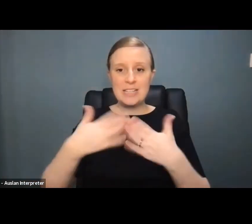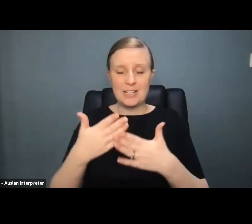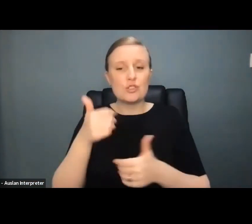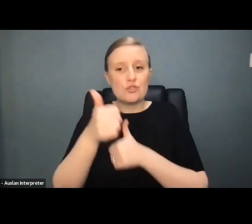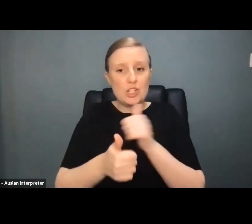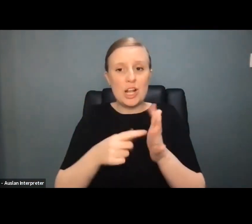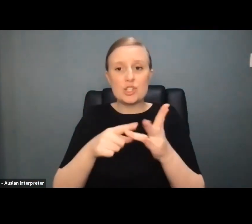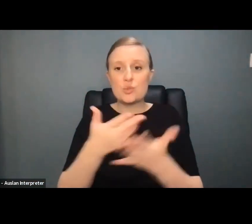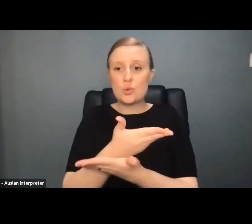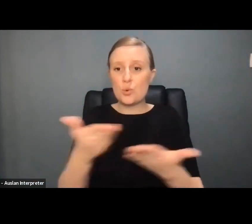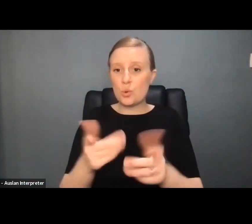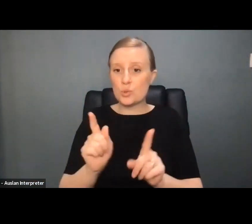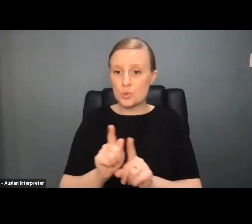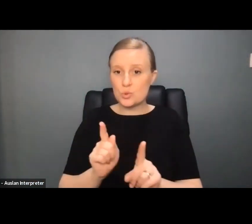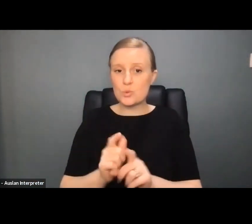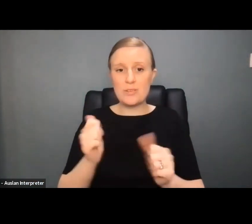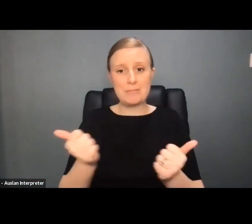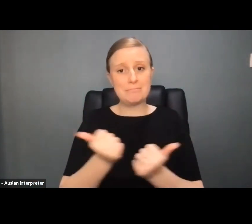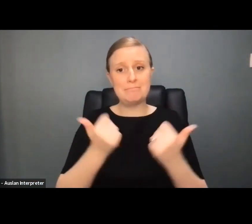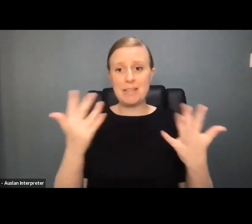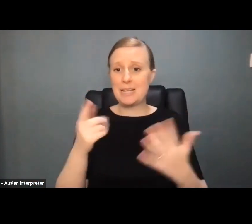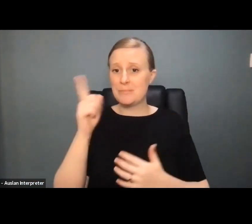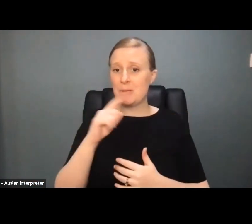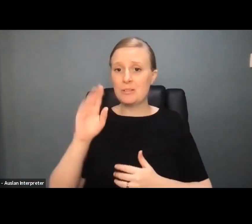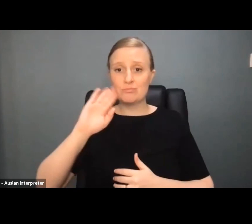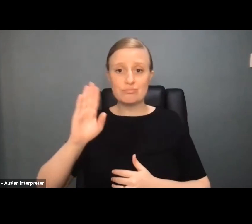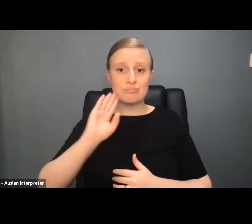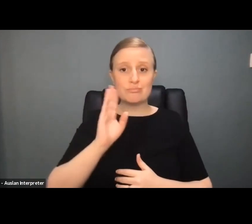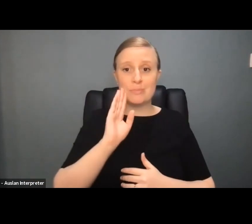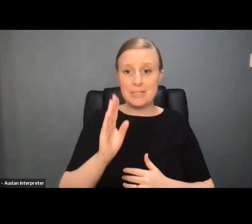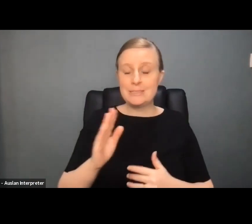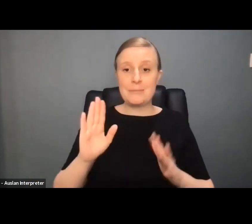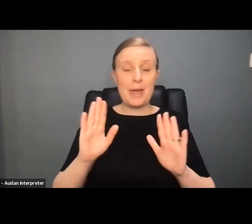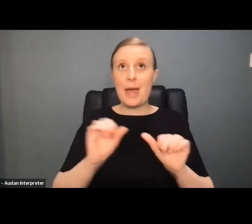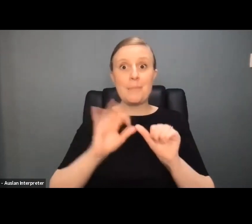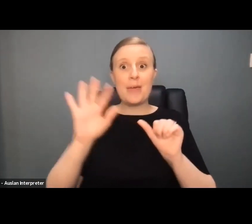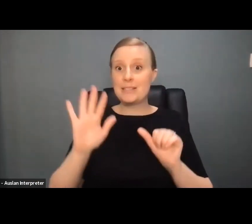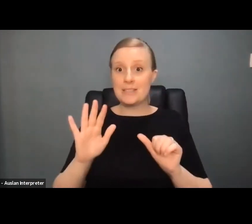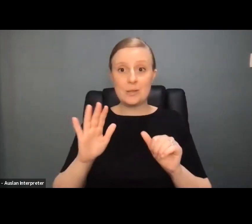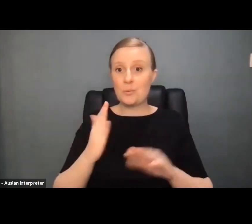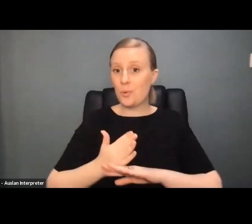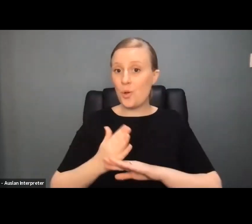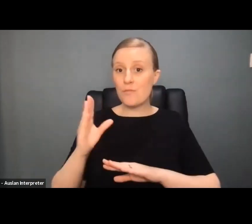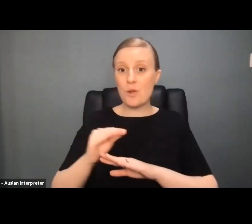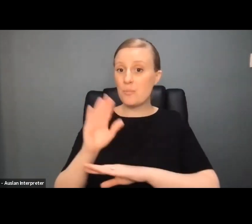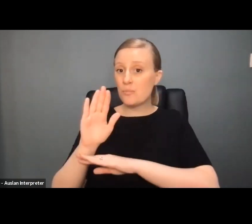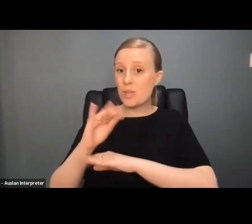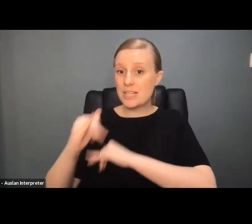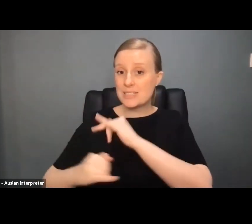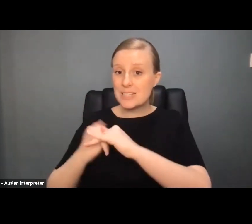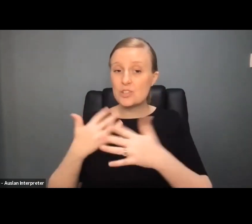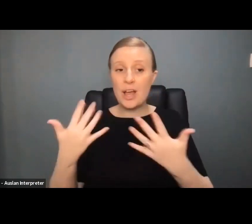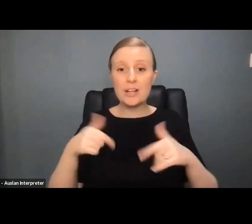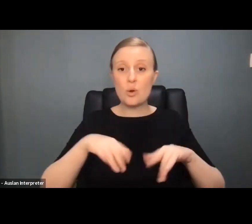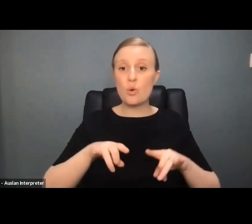a vast array of presentations of some amazing international work and national work, and